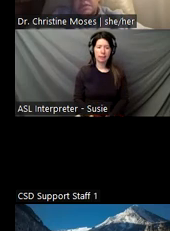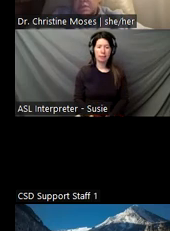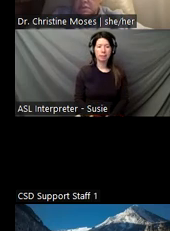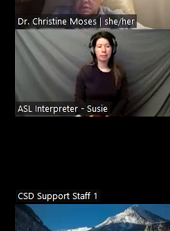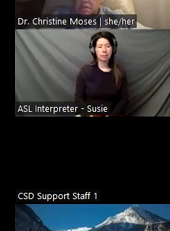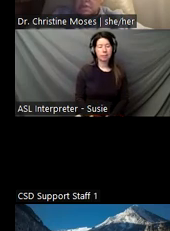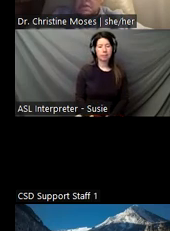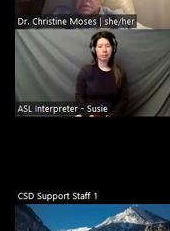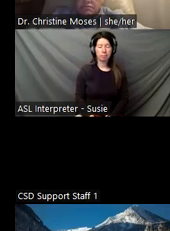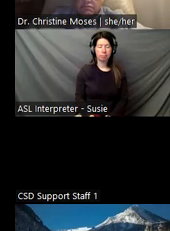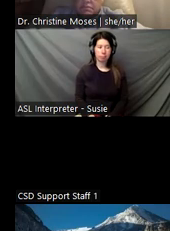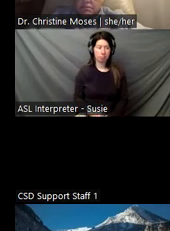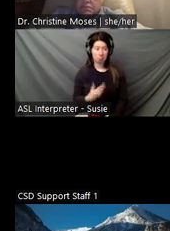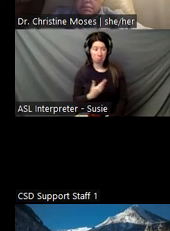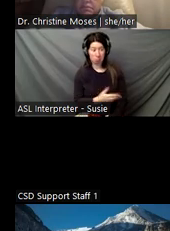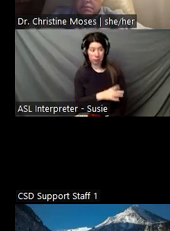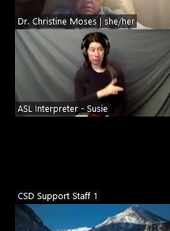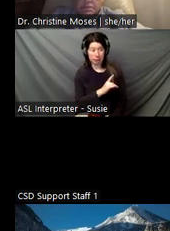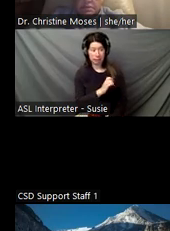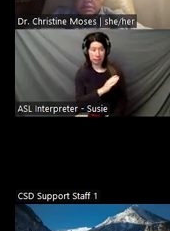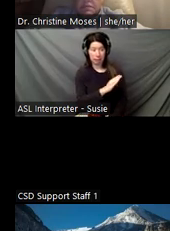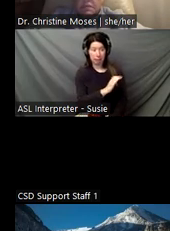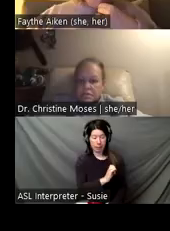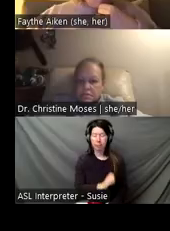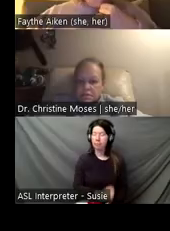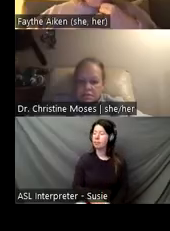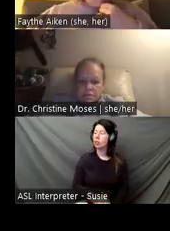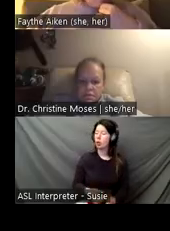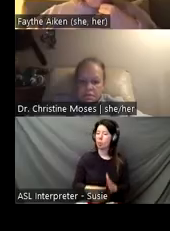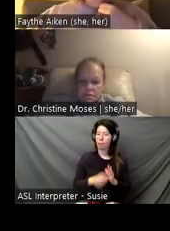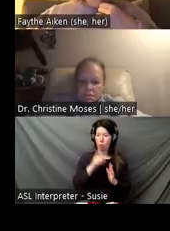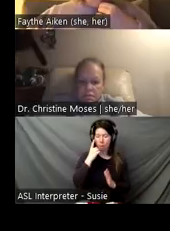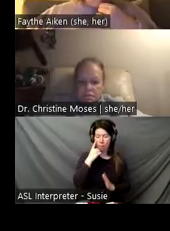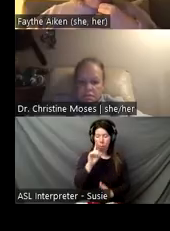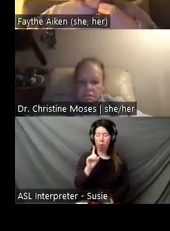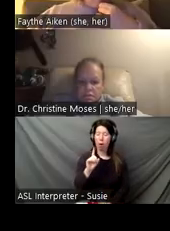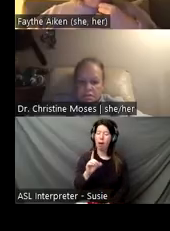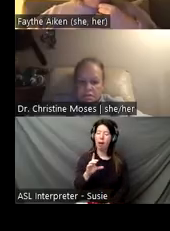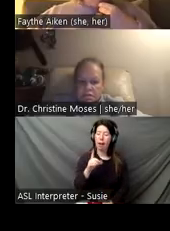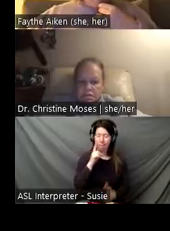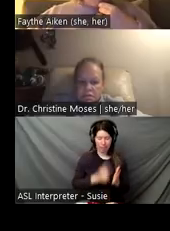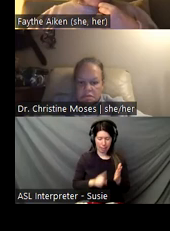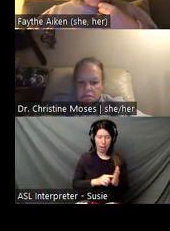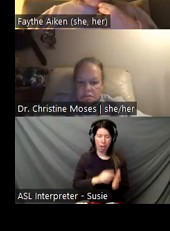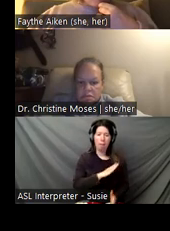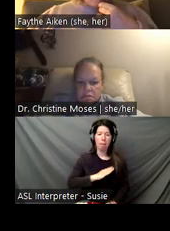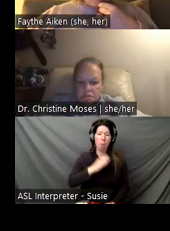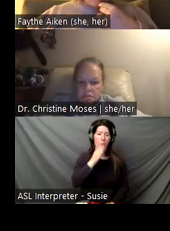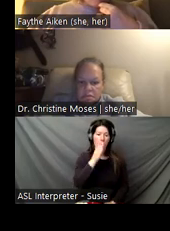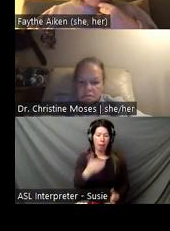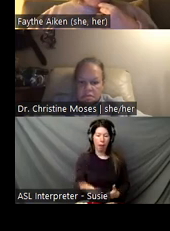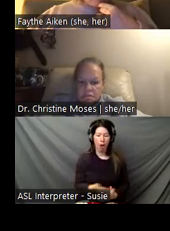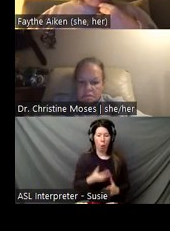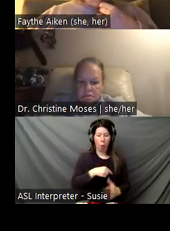Can do this, Debbie. Okay, review of investigations. The board shall hire a qualified person to